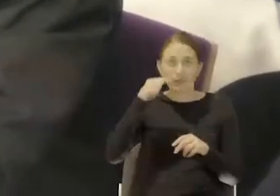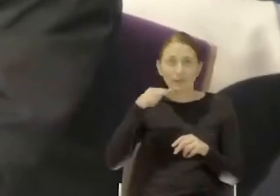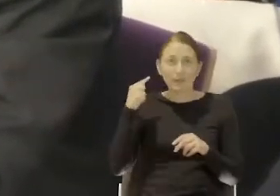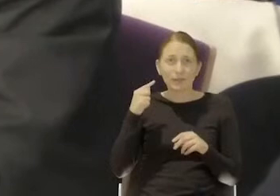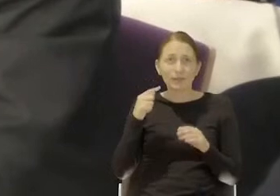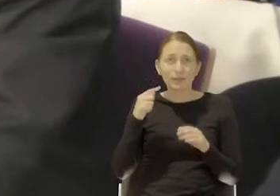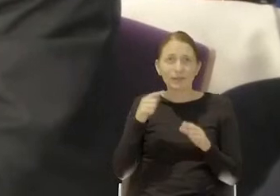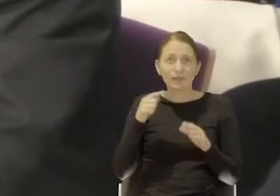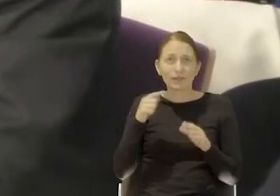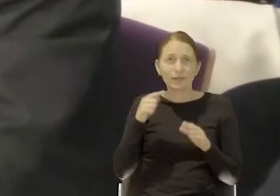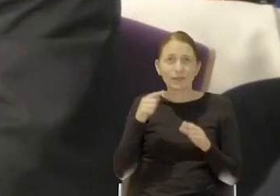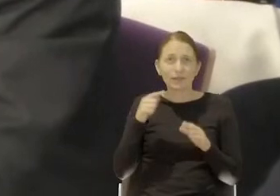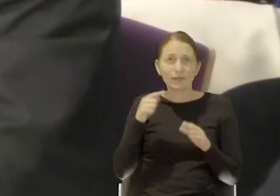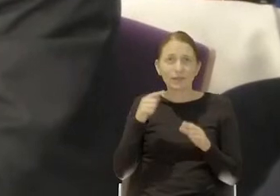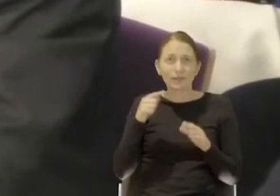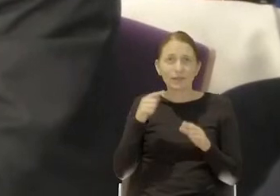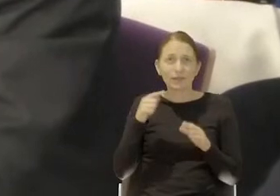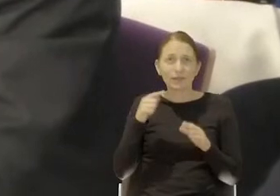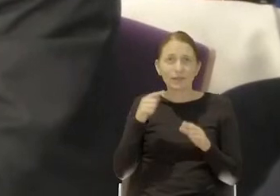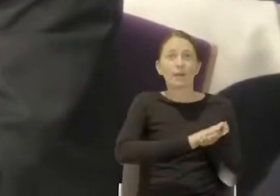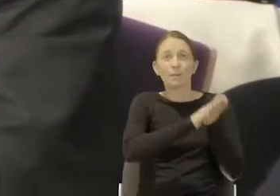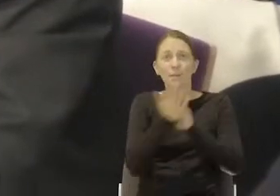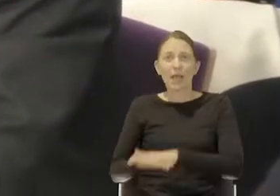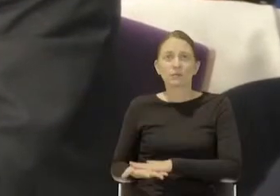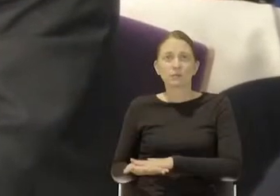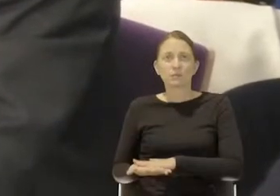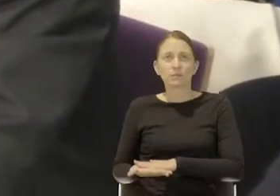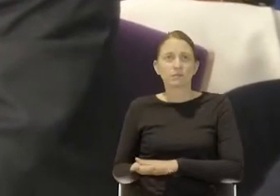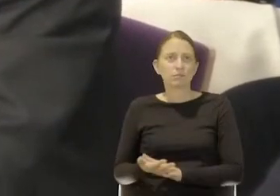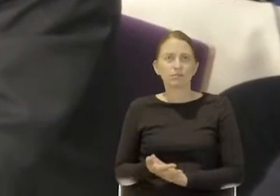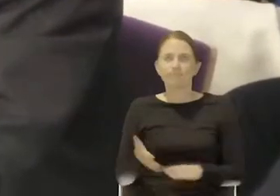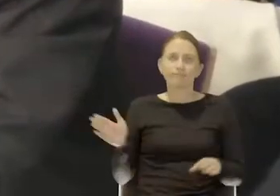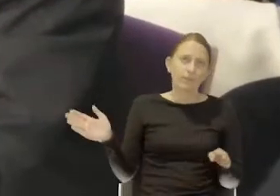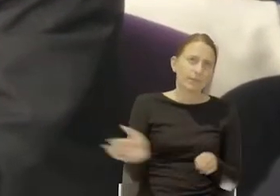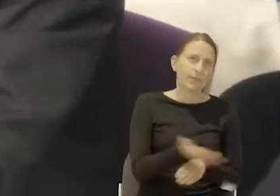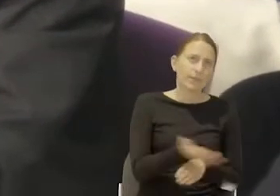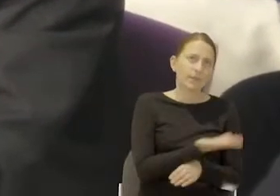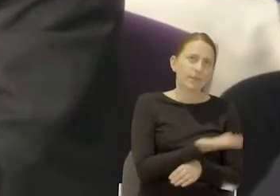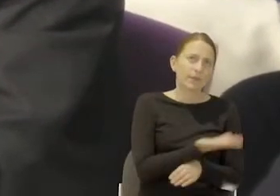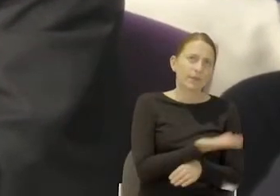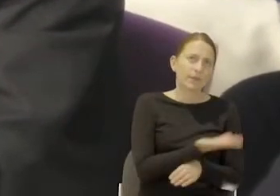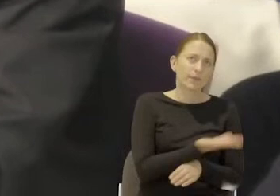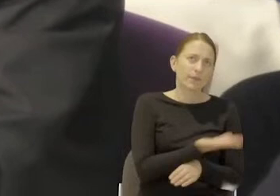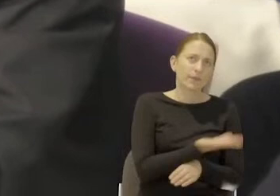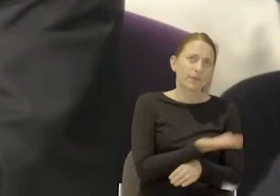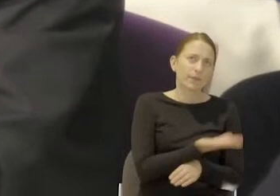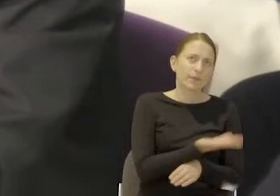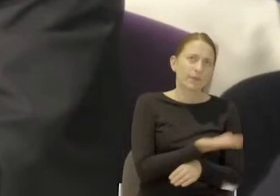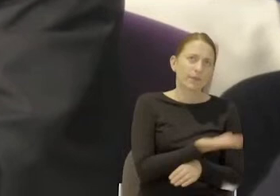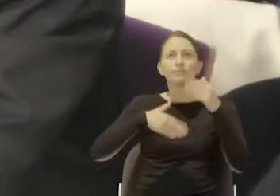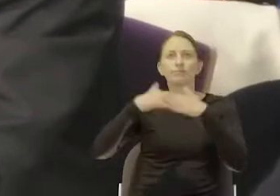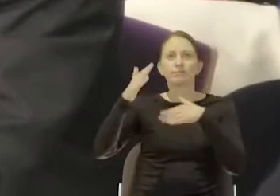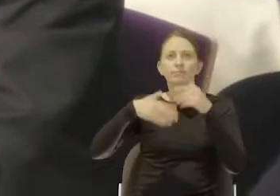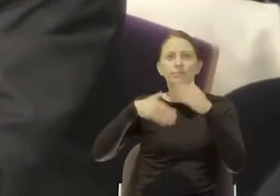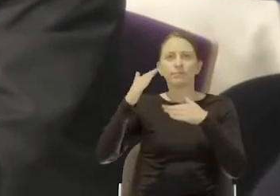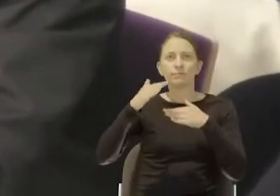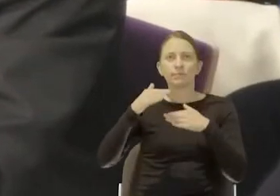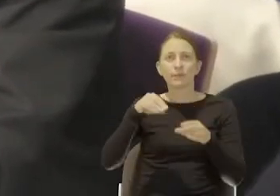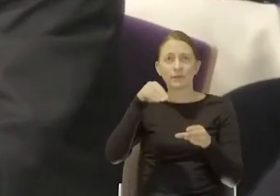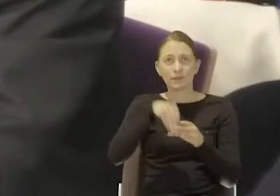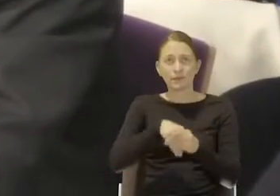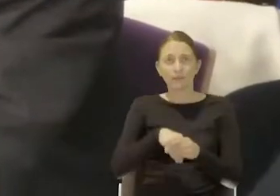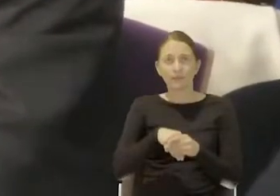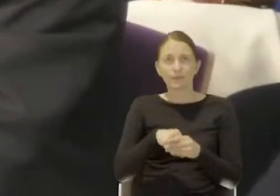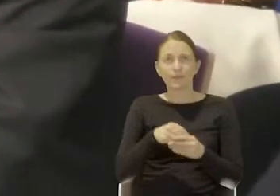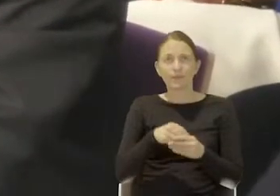and utilizing the concepts of smart cities, smart village, green energy and net zero emission zone, restoring essential services